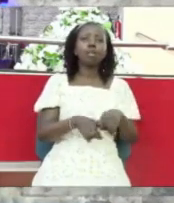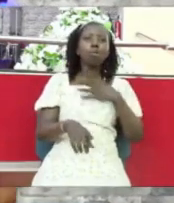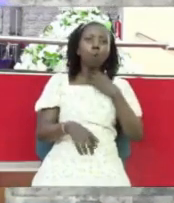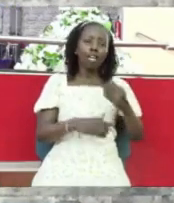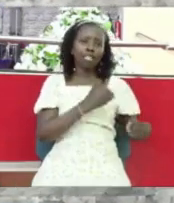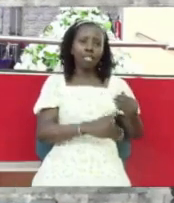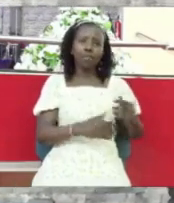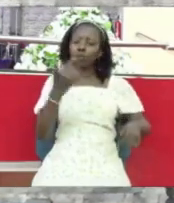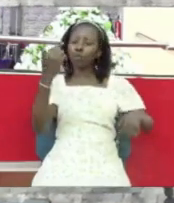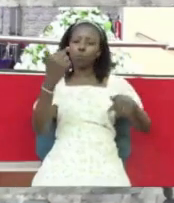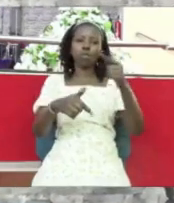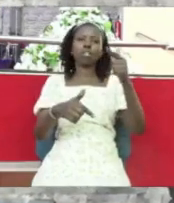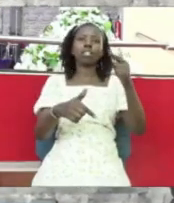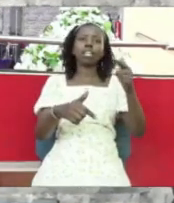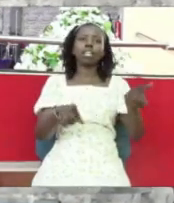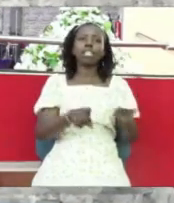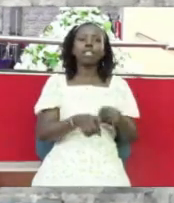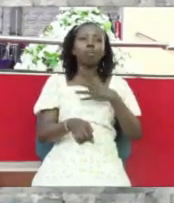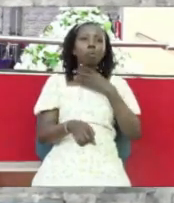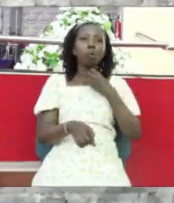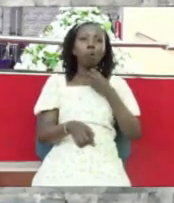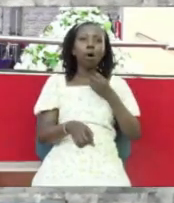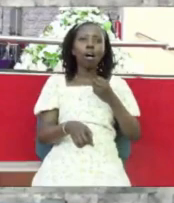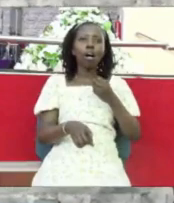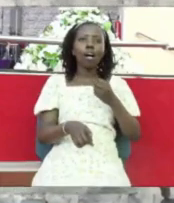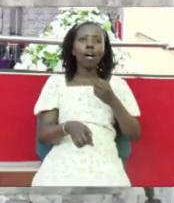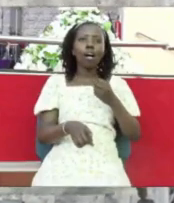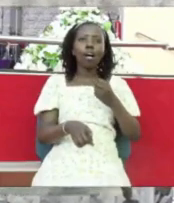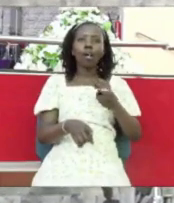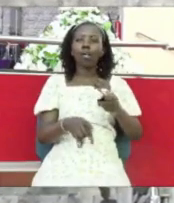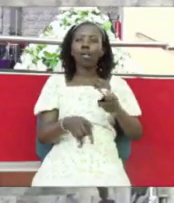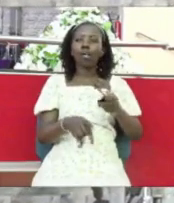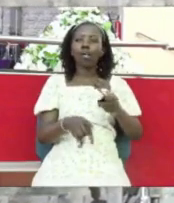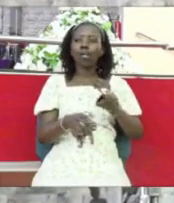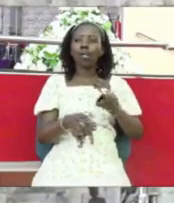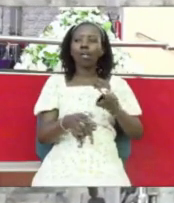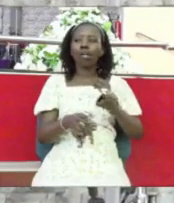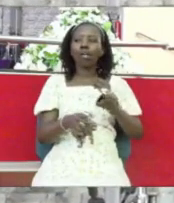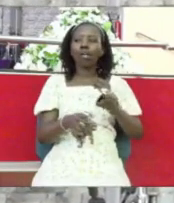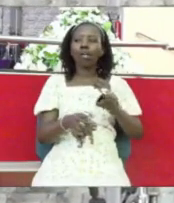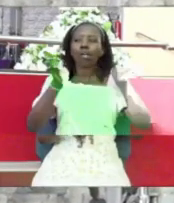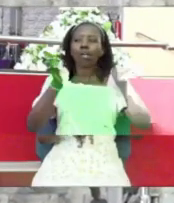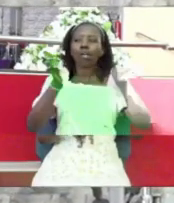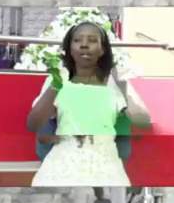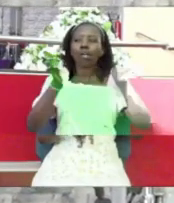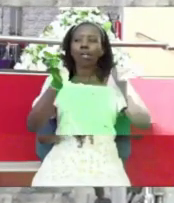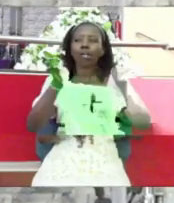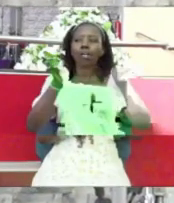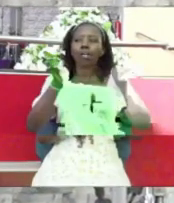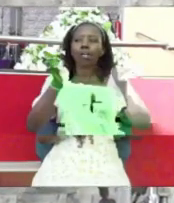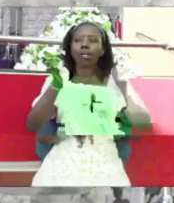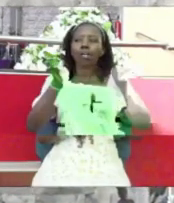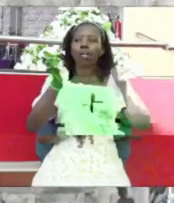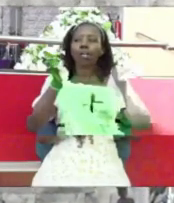waweze kufanikiwa. You want them to succeed. Unataka waweze kuwa na ufanisi. That you don't have that thing that comes here when somebody is succeeding. Una